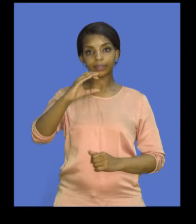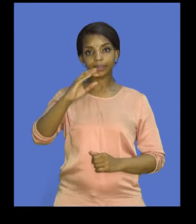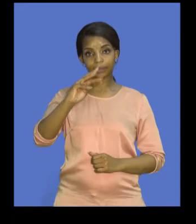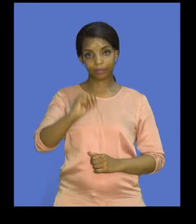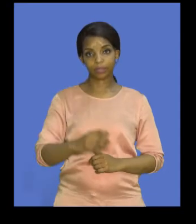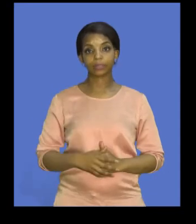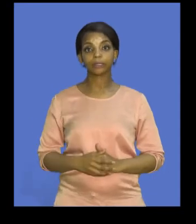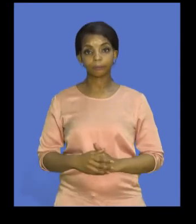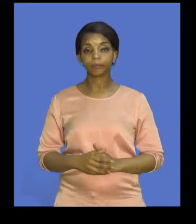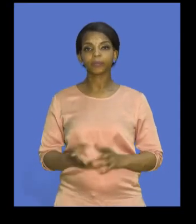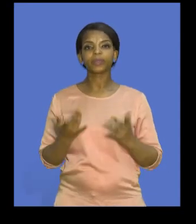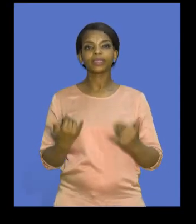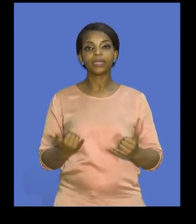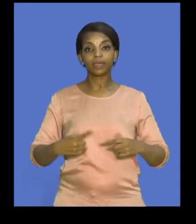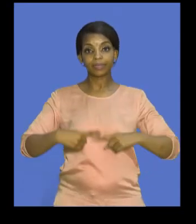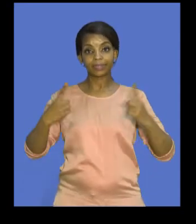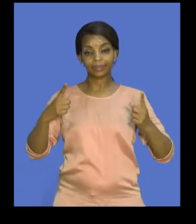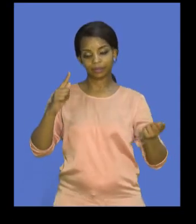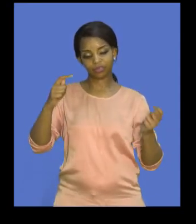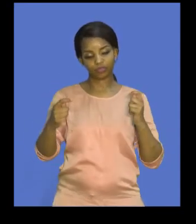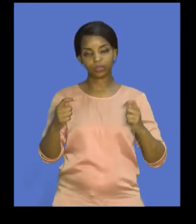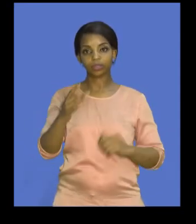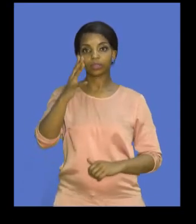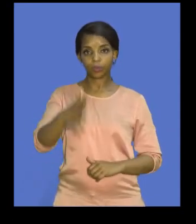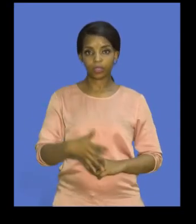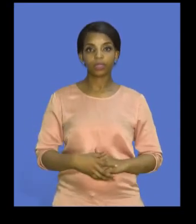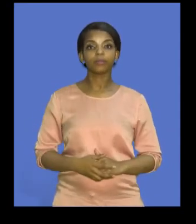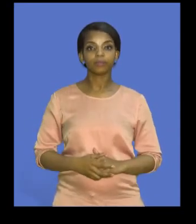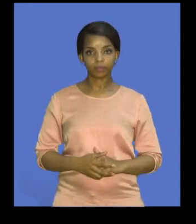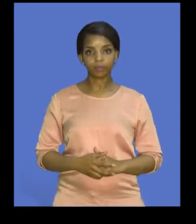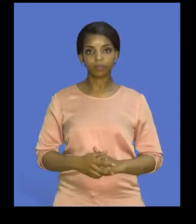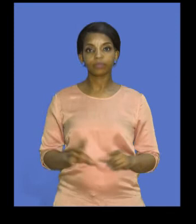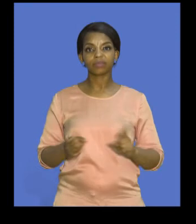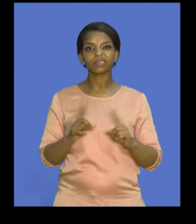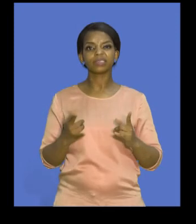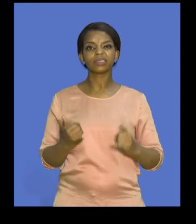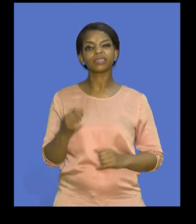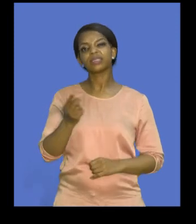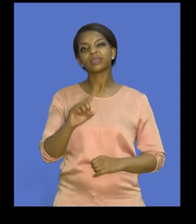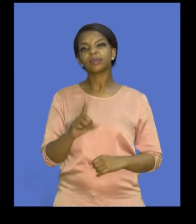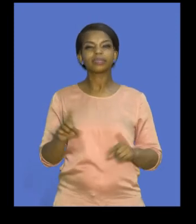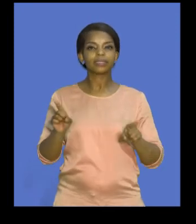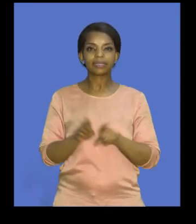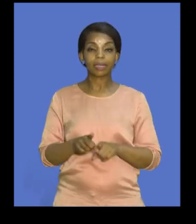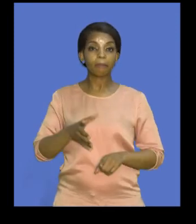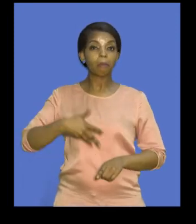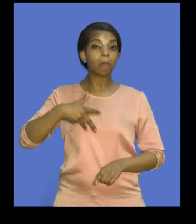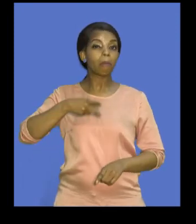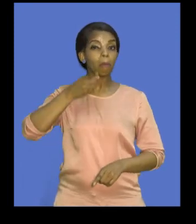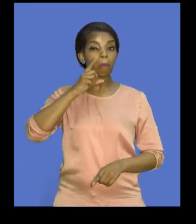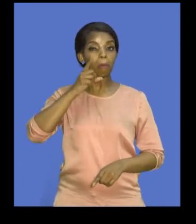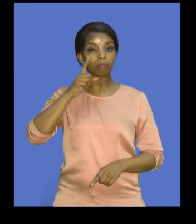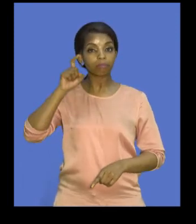keeping these 2 the same, and we want to see how it affects the magnitude of the electrostatic force,